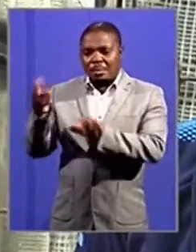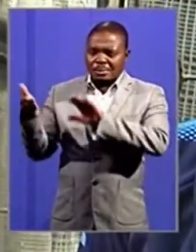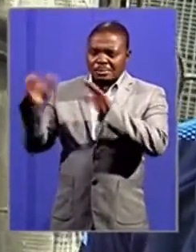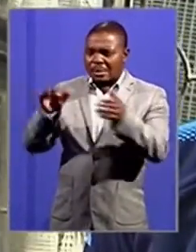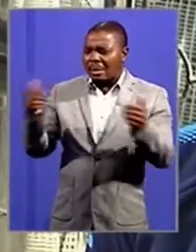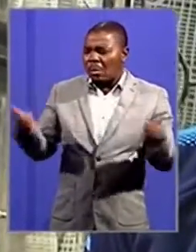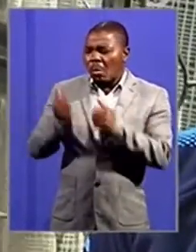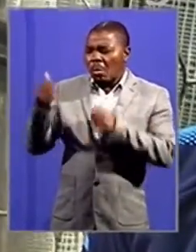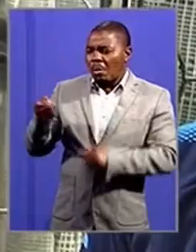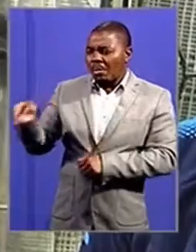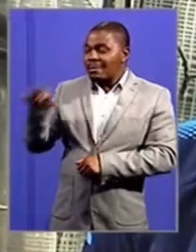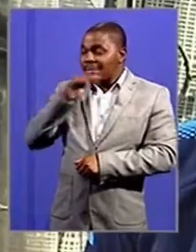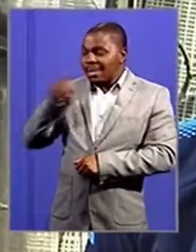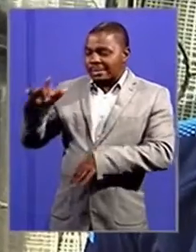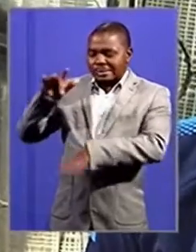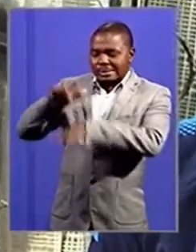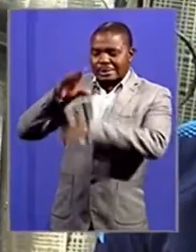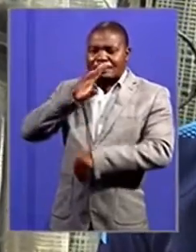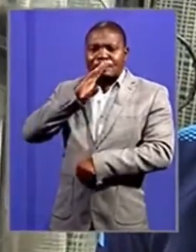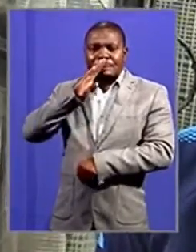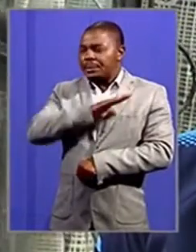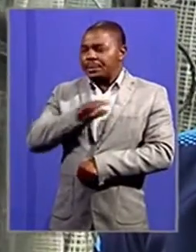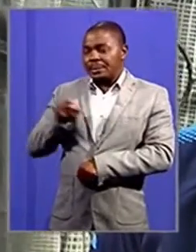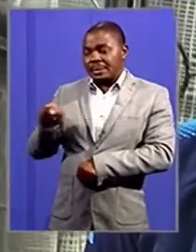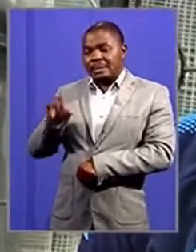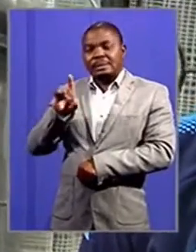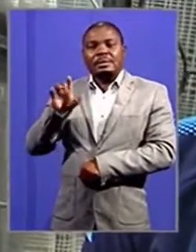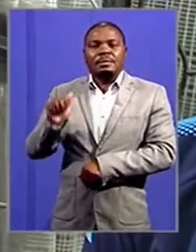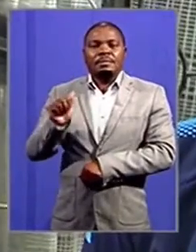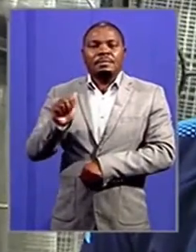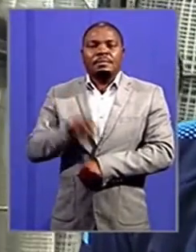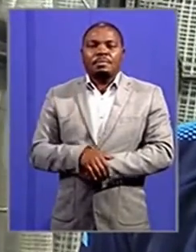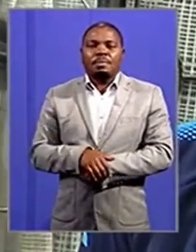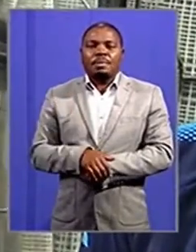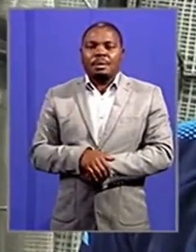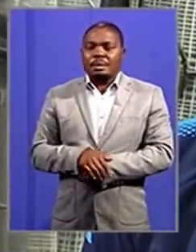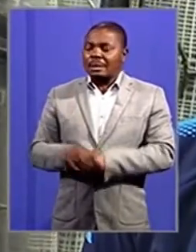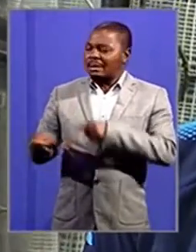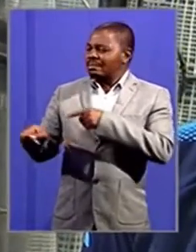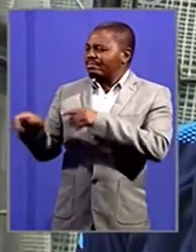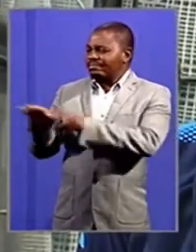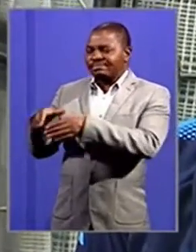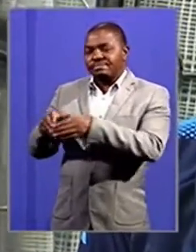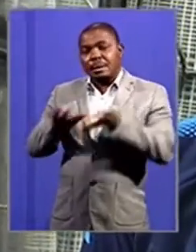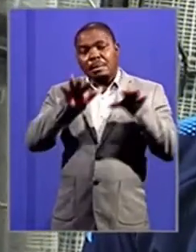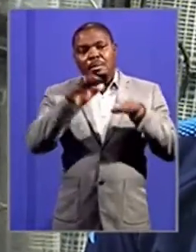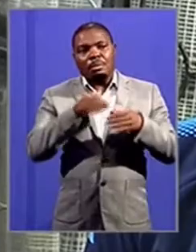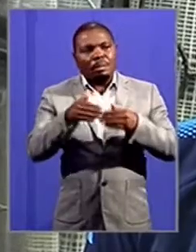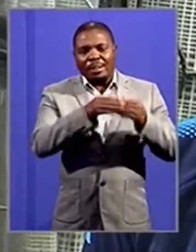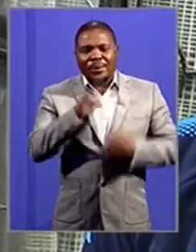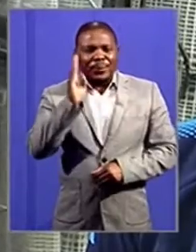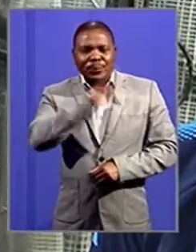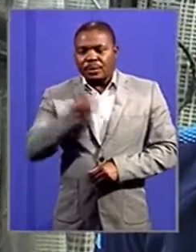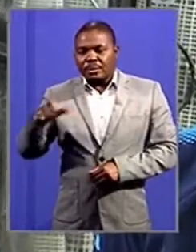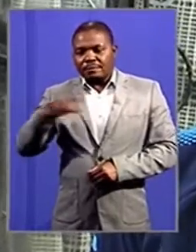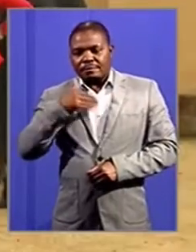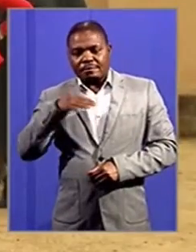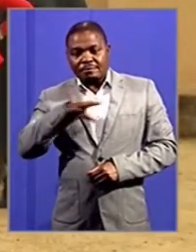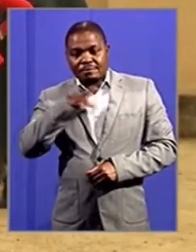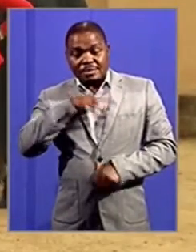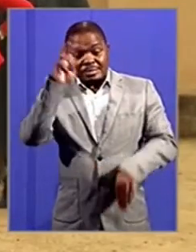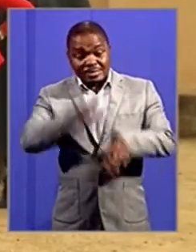you how insensitive the DA is. They don't care for our people. They want the vote of our